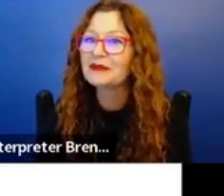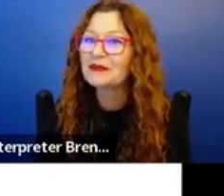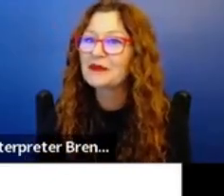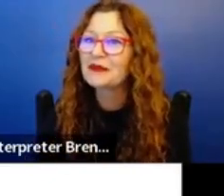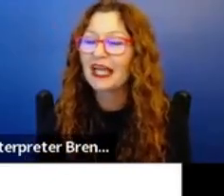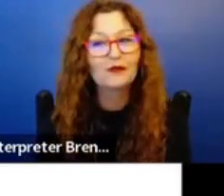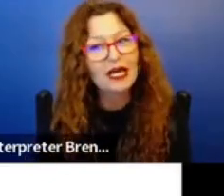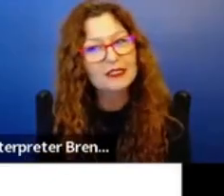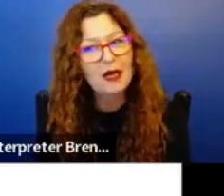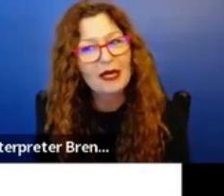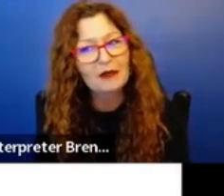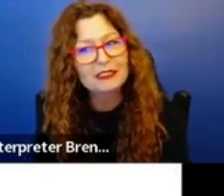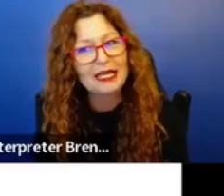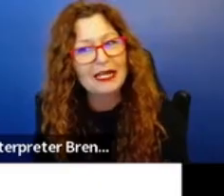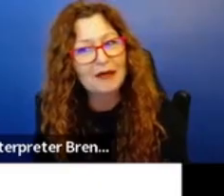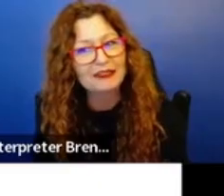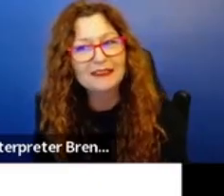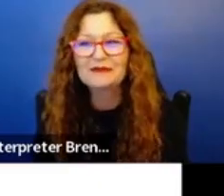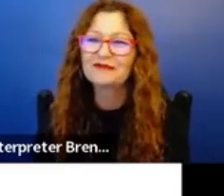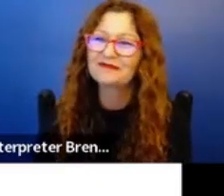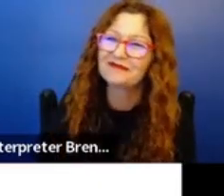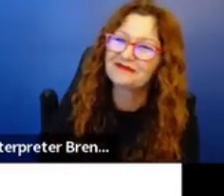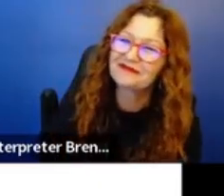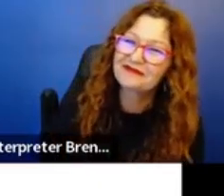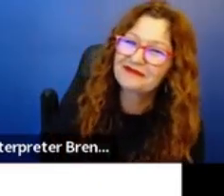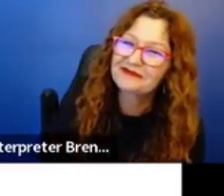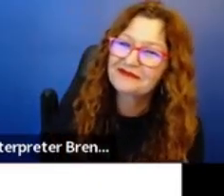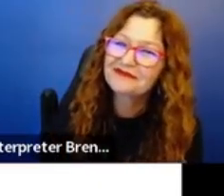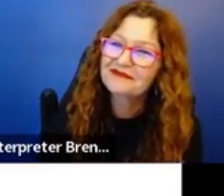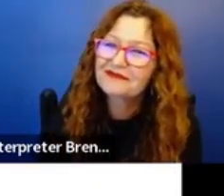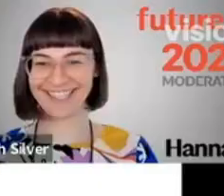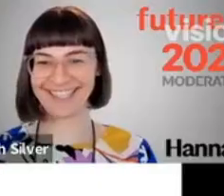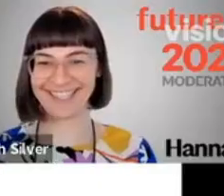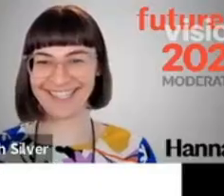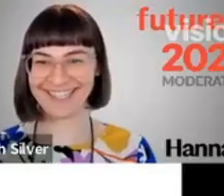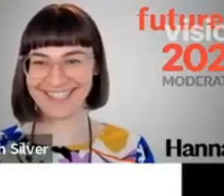happy. And you've got to smile when you sign happy.